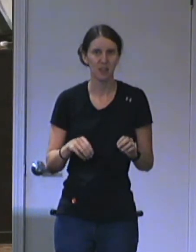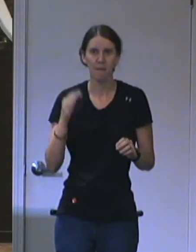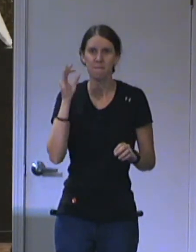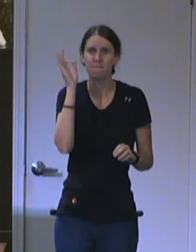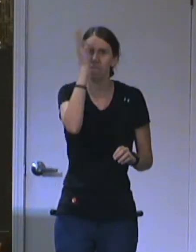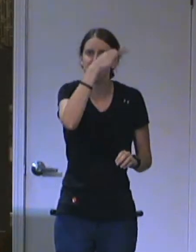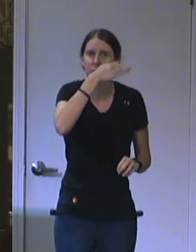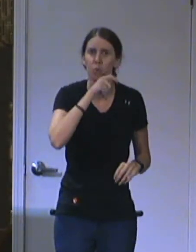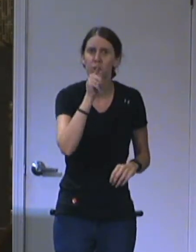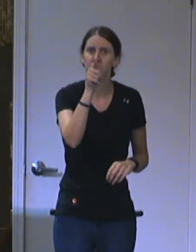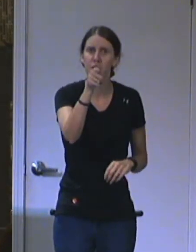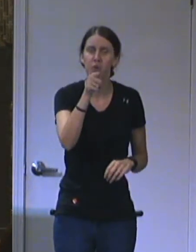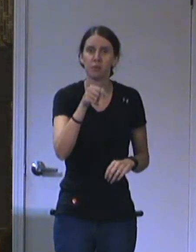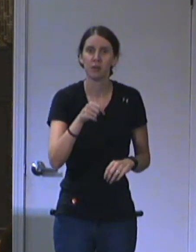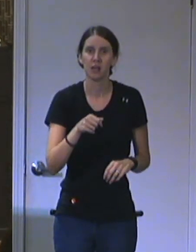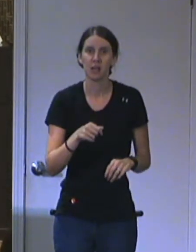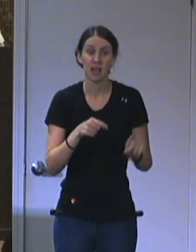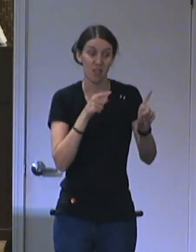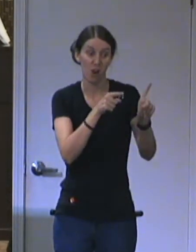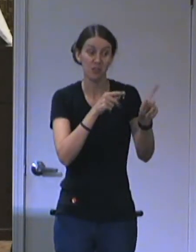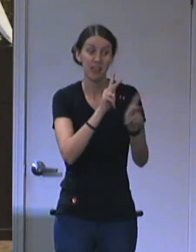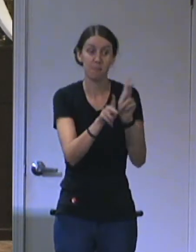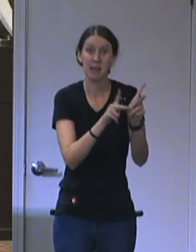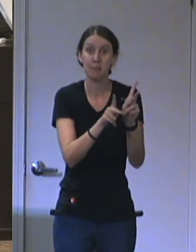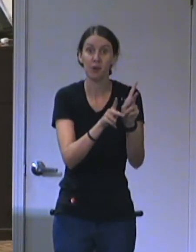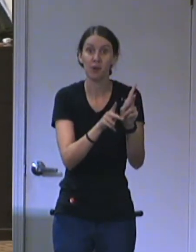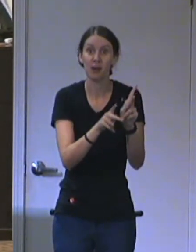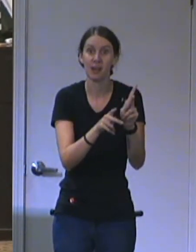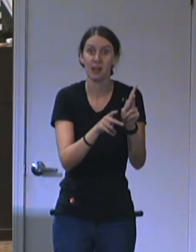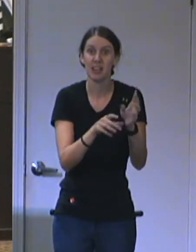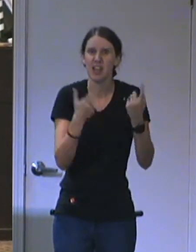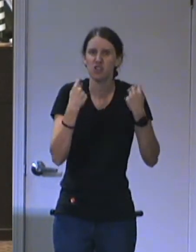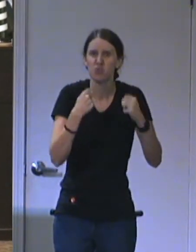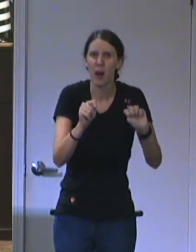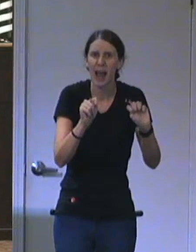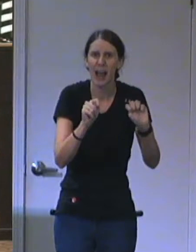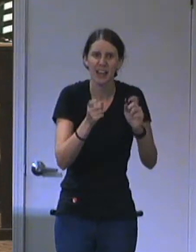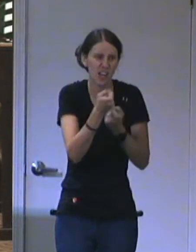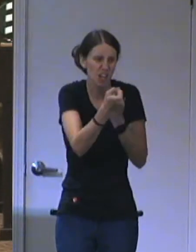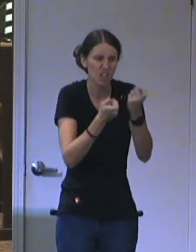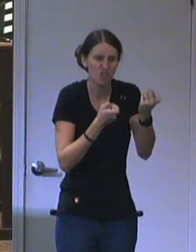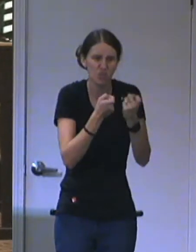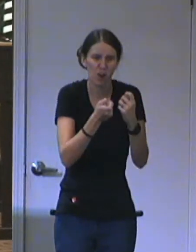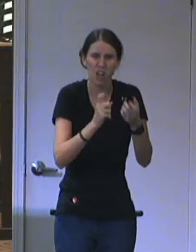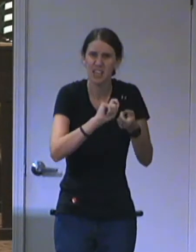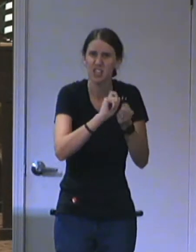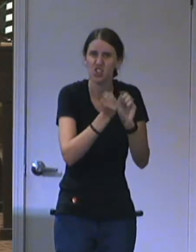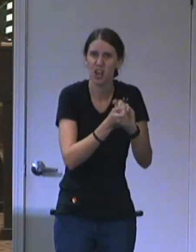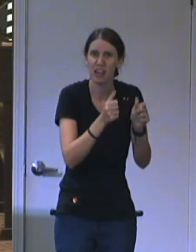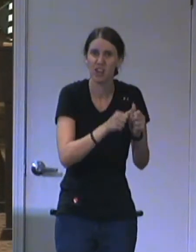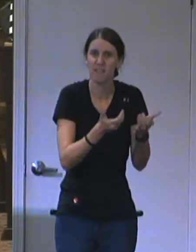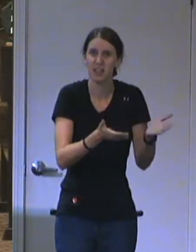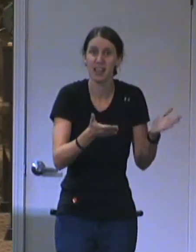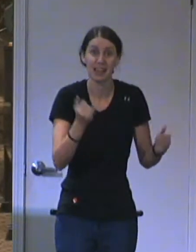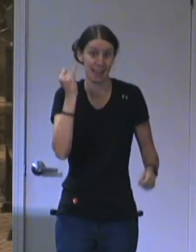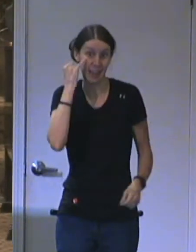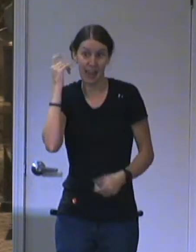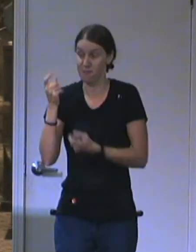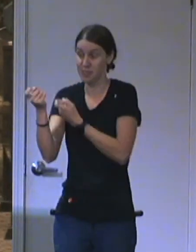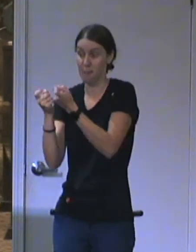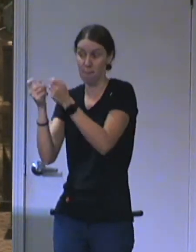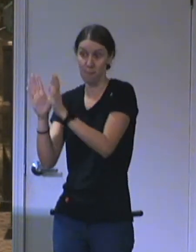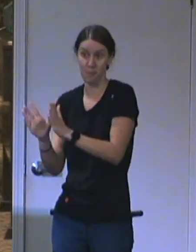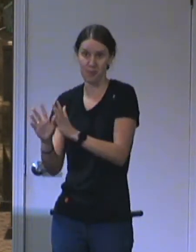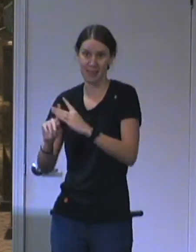up. They're the people that when the boss is gone, they try to undermine everything. They try to change everything. When